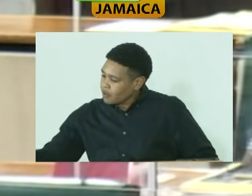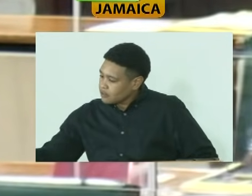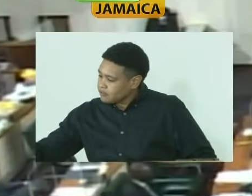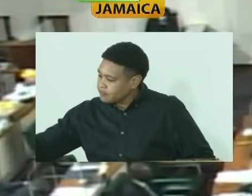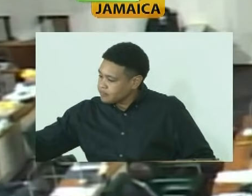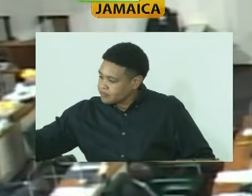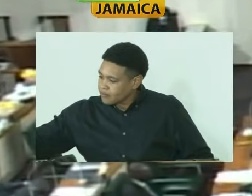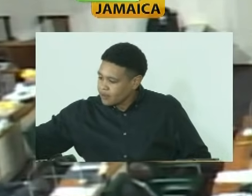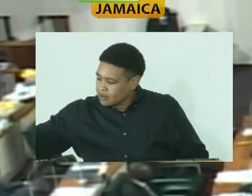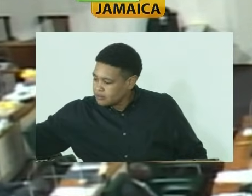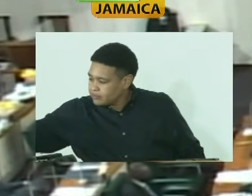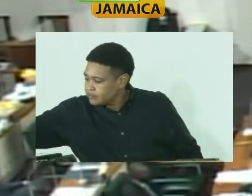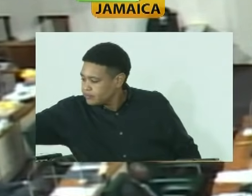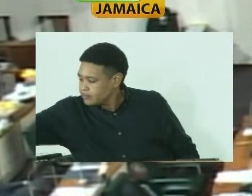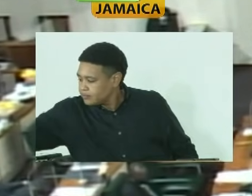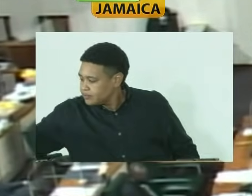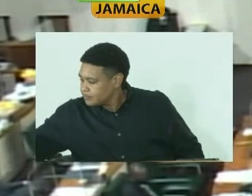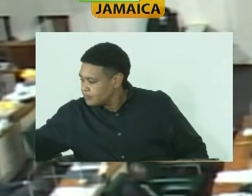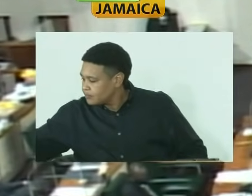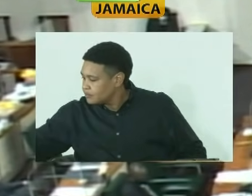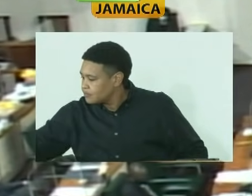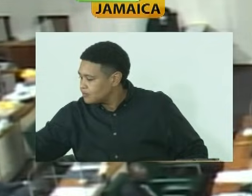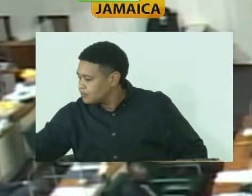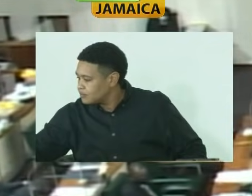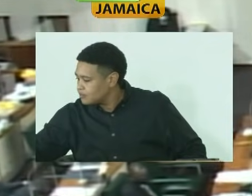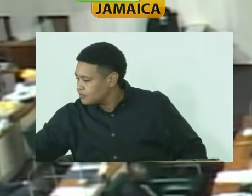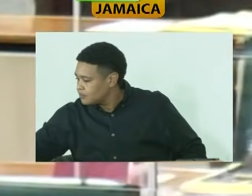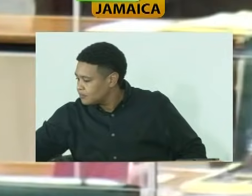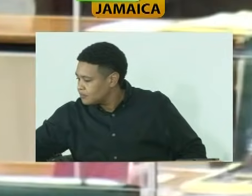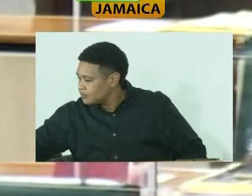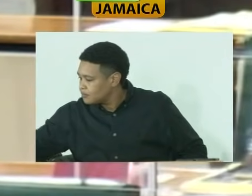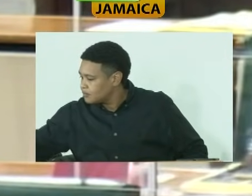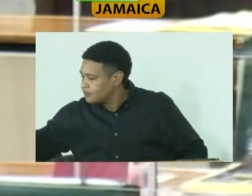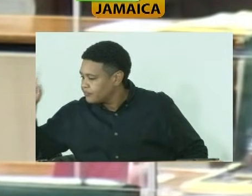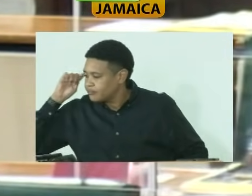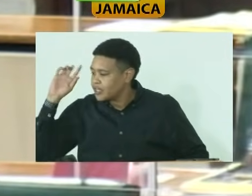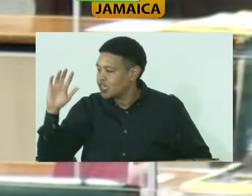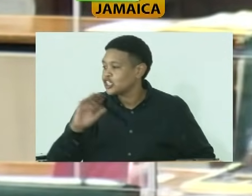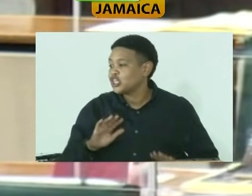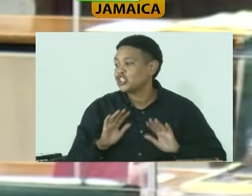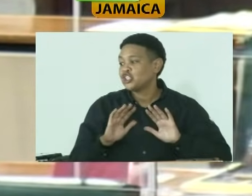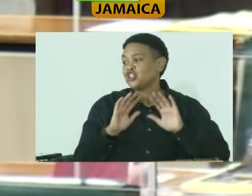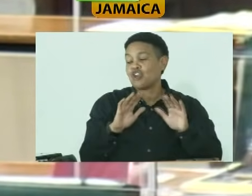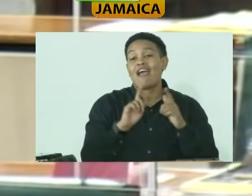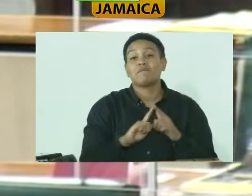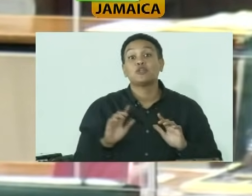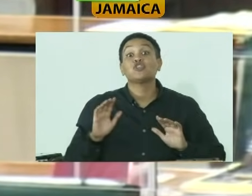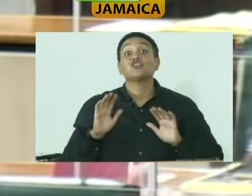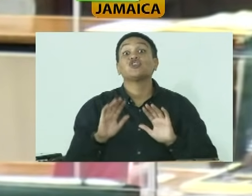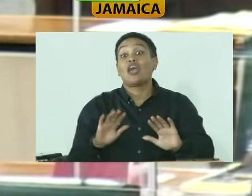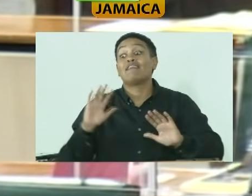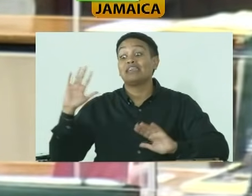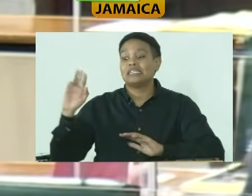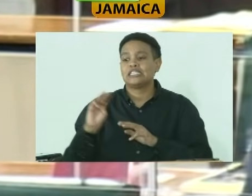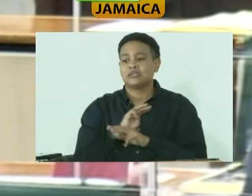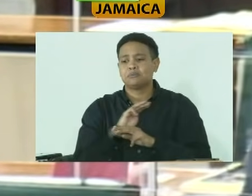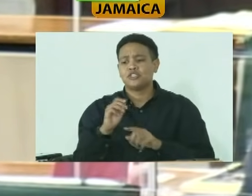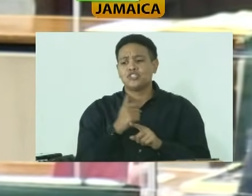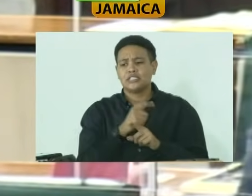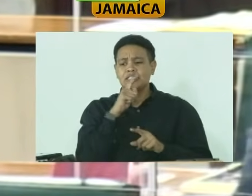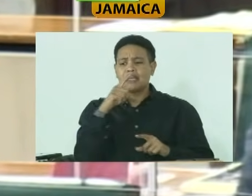Because, Madam Speaker, his drive and the drive of his ministry is